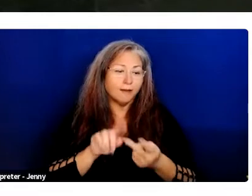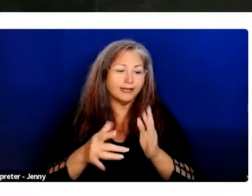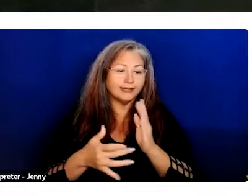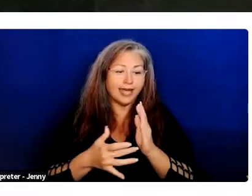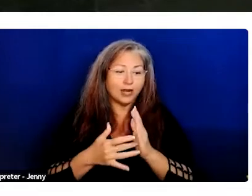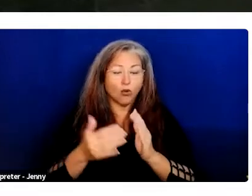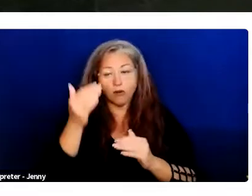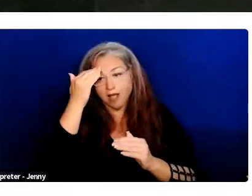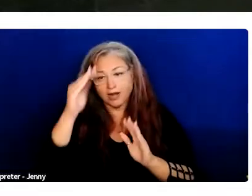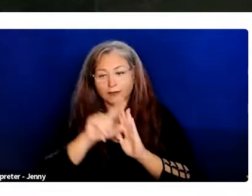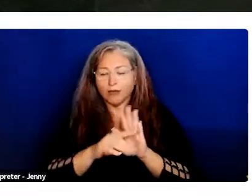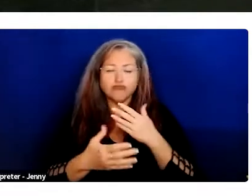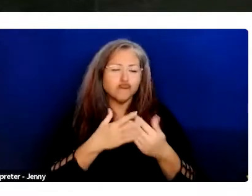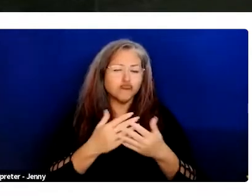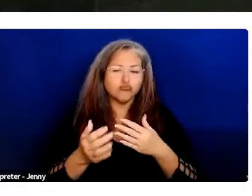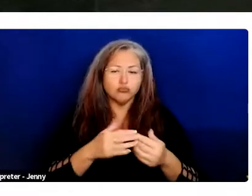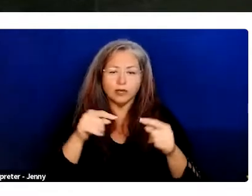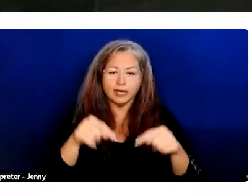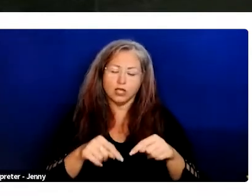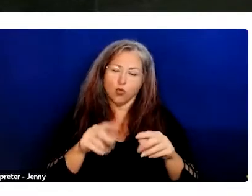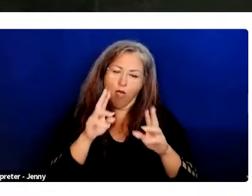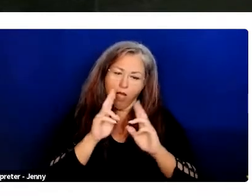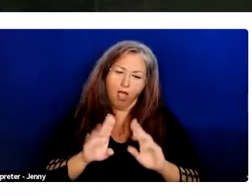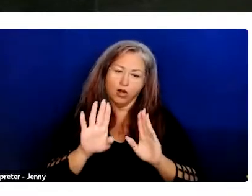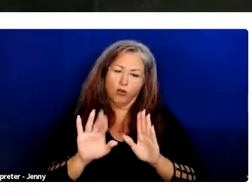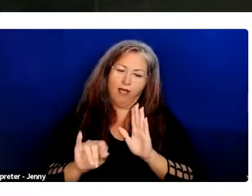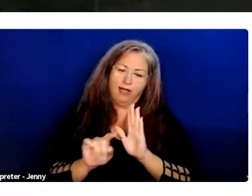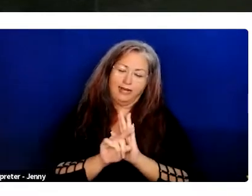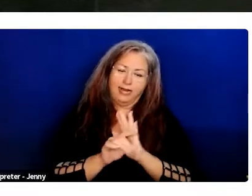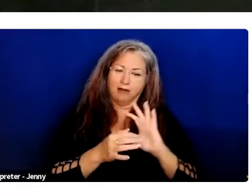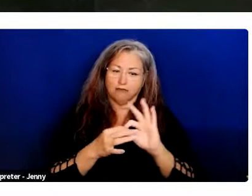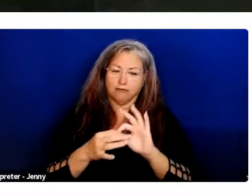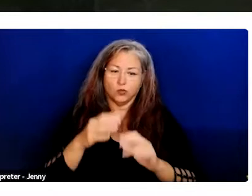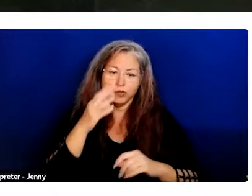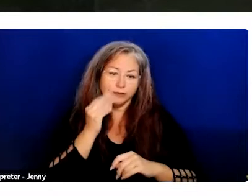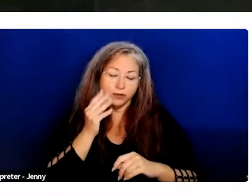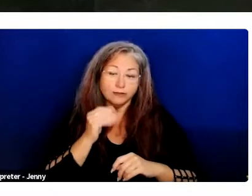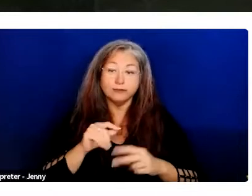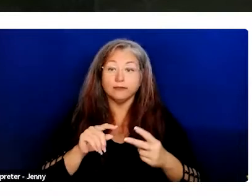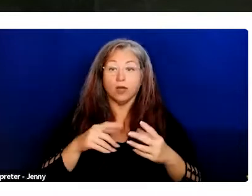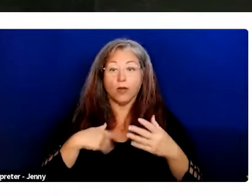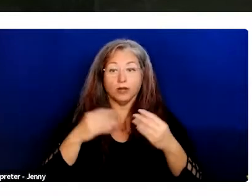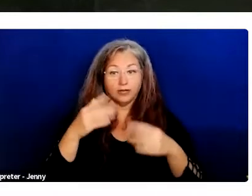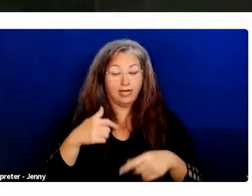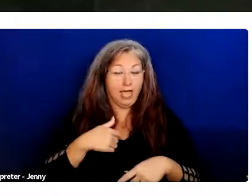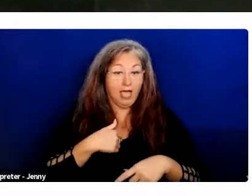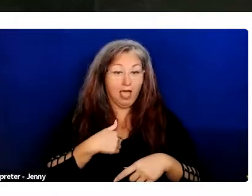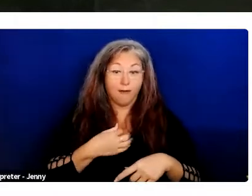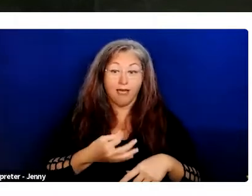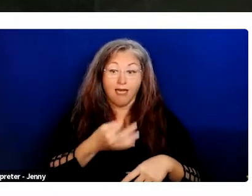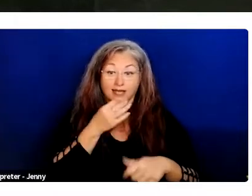is a space that is here to honor your identity and lived experience. I also want to share that I'm not an expert in